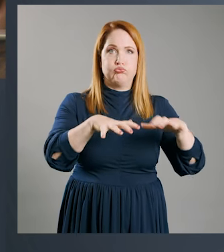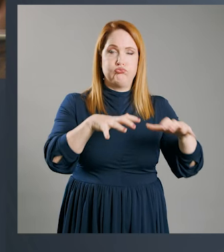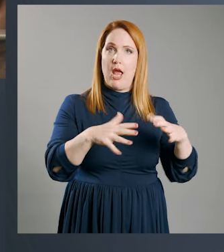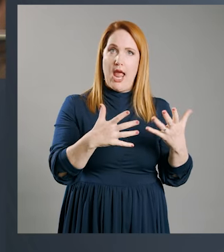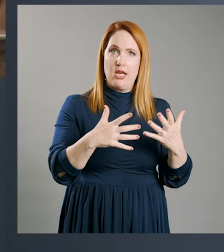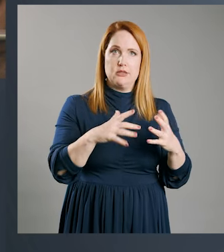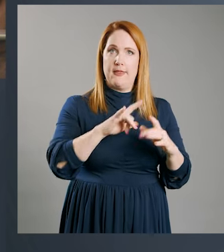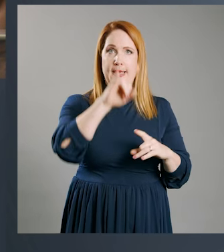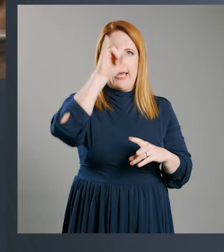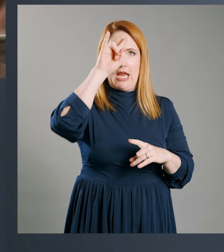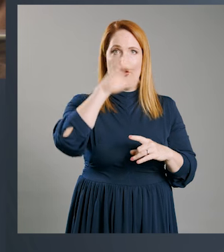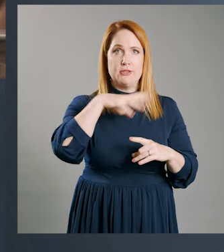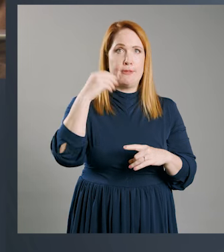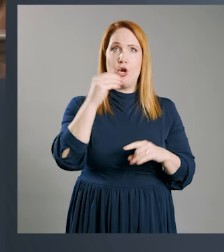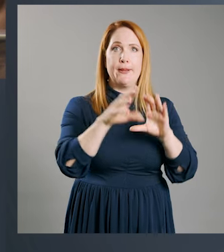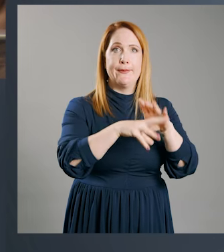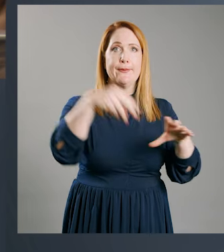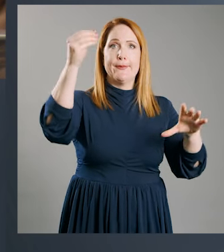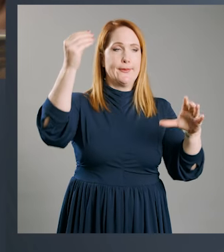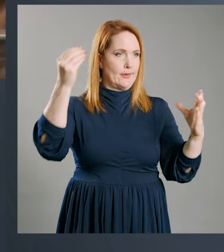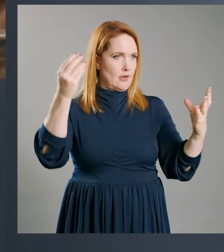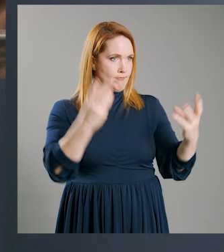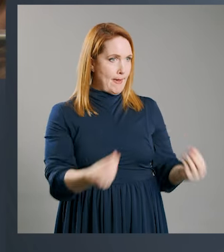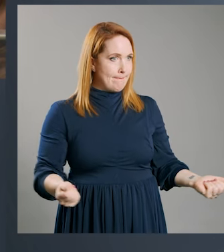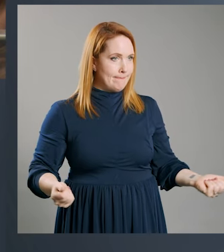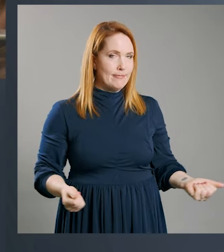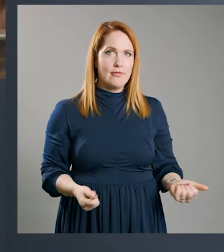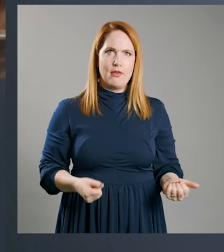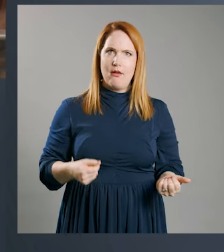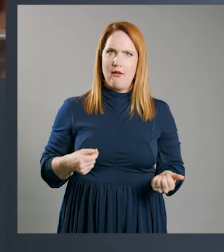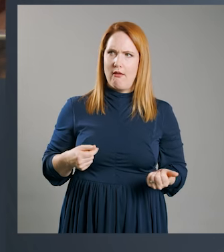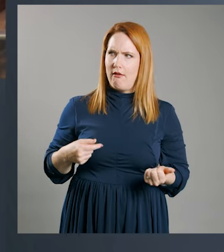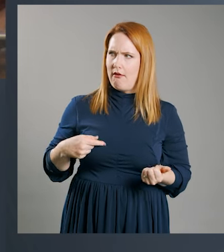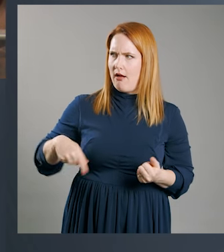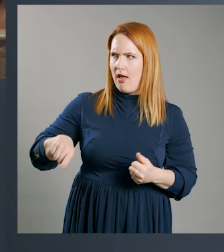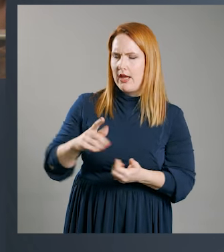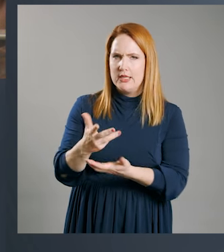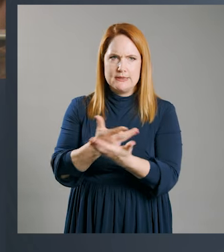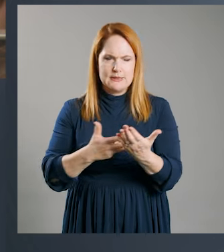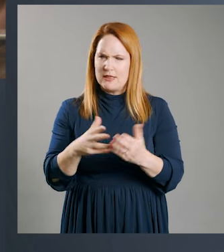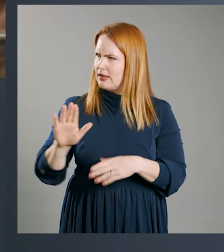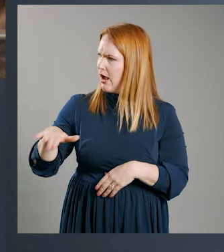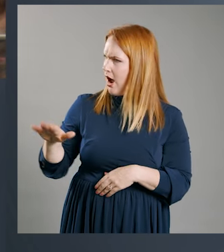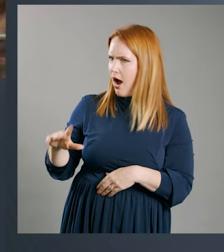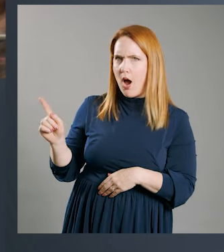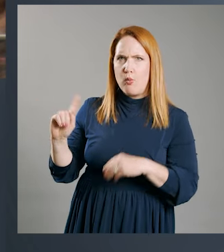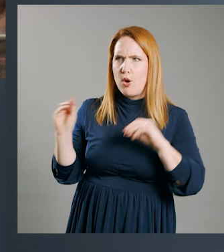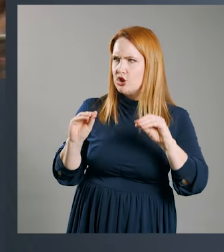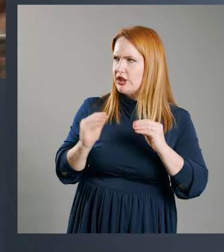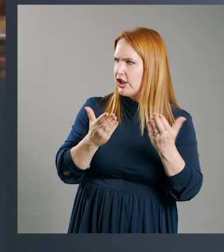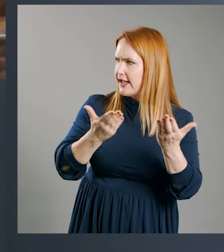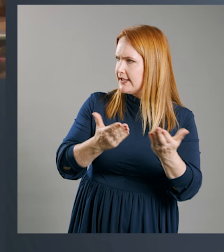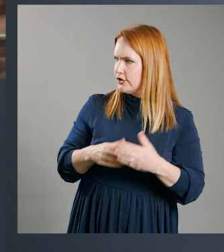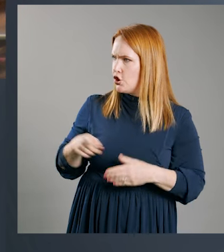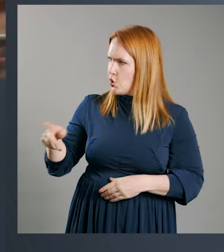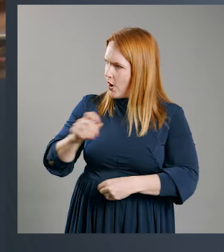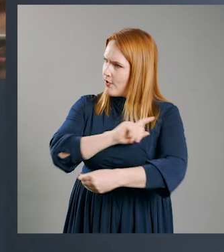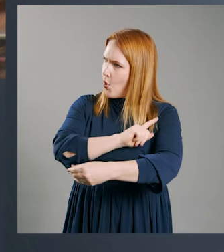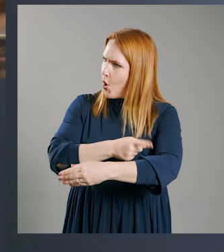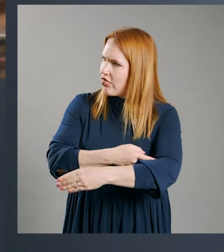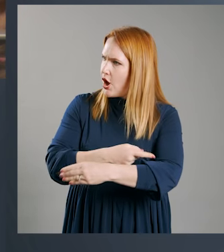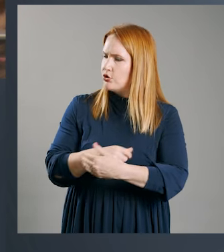of him. Amazement gripped the audience. And then they began to discuss what had happened. "What kind of new teaching is this?" they asked excitedly.